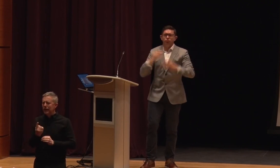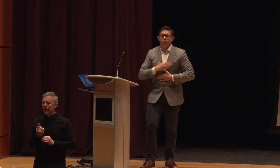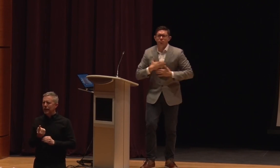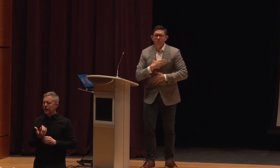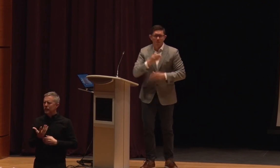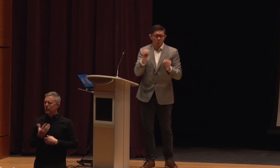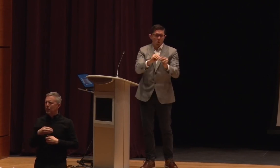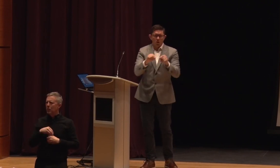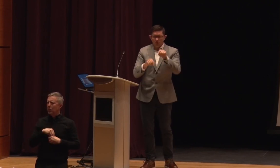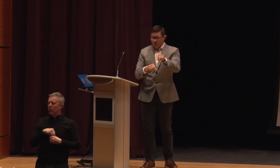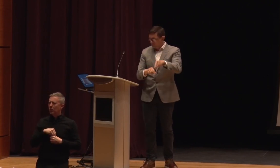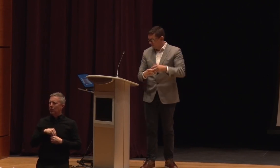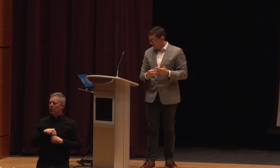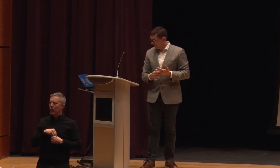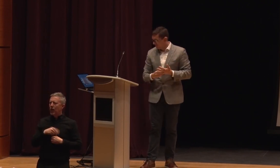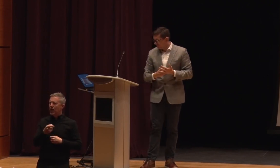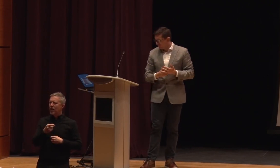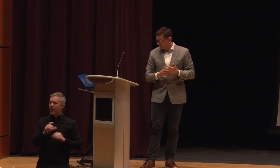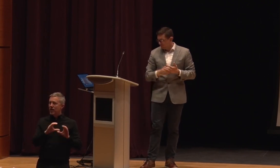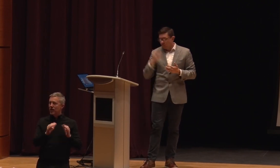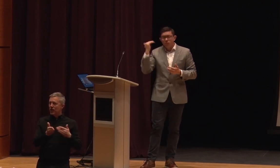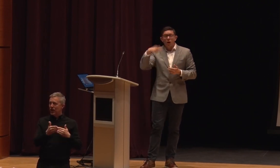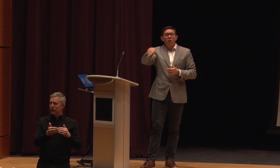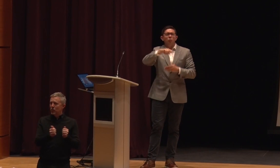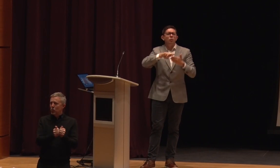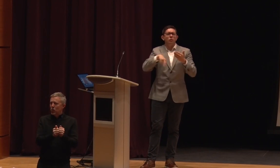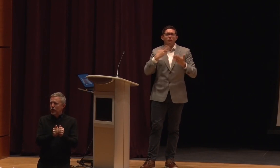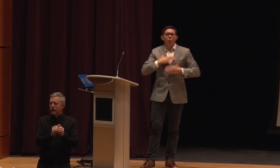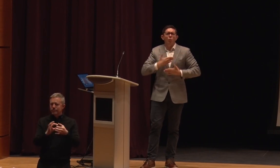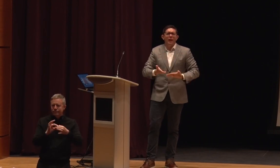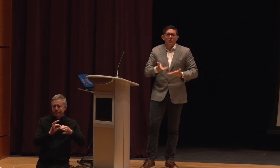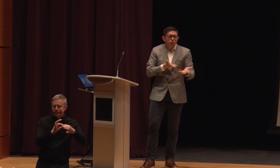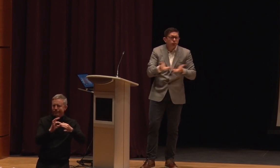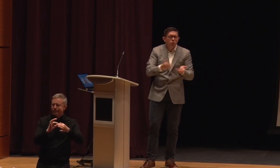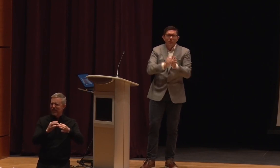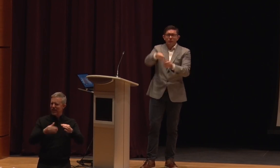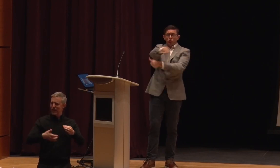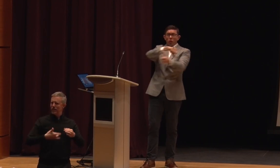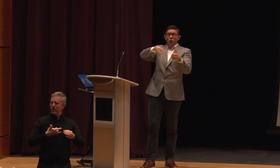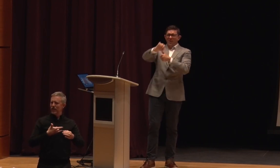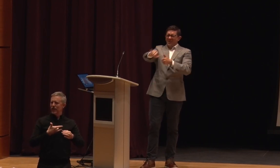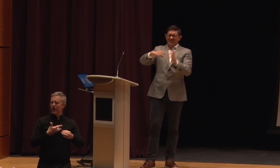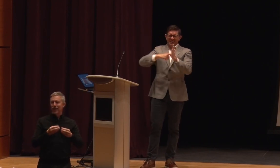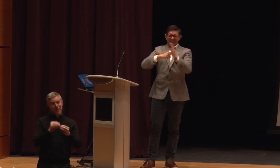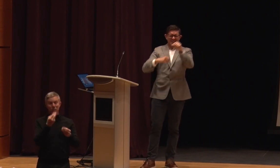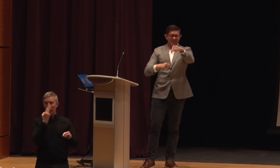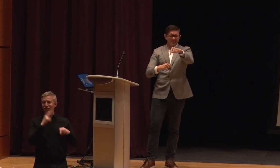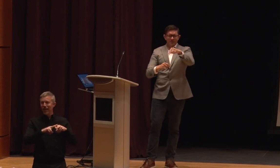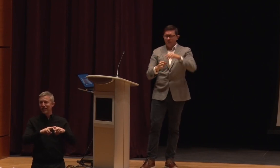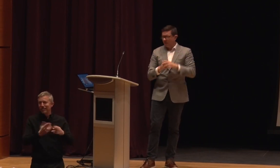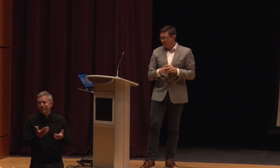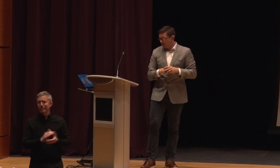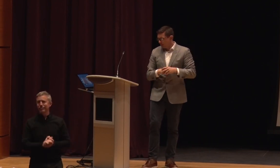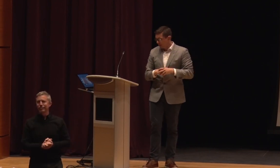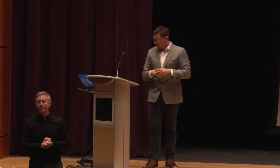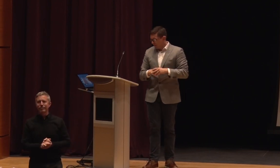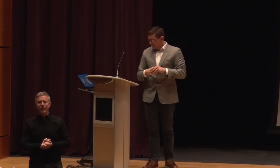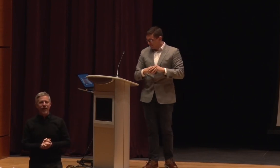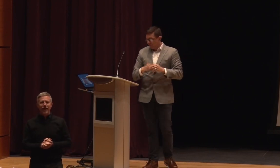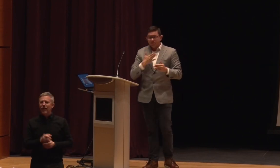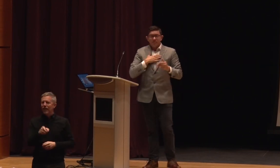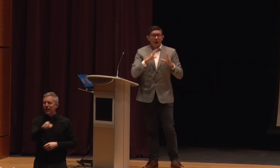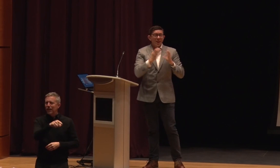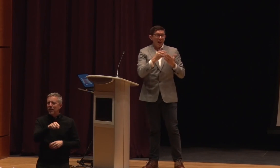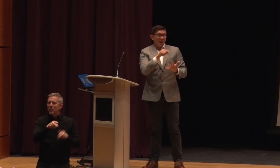And typically those classes that had that unified feeling were the more fun classes. They were able or more willing